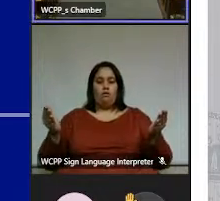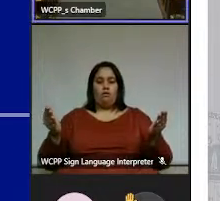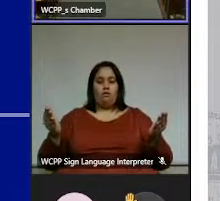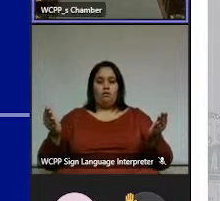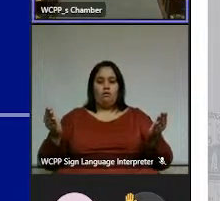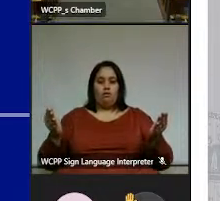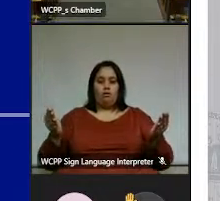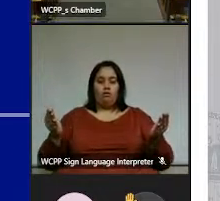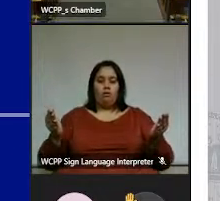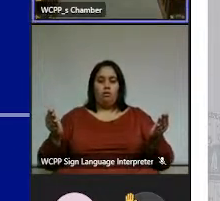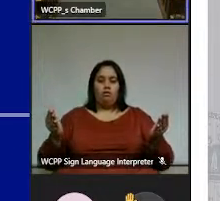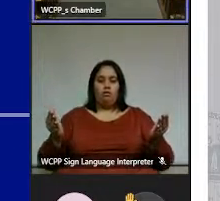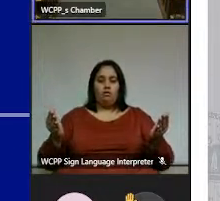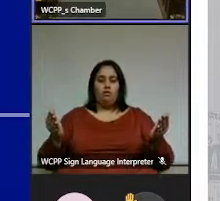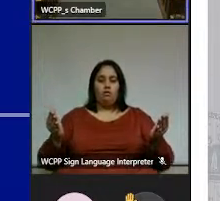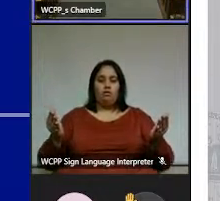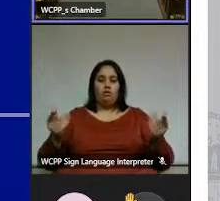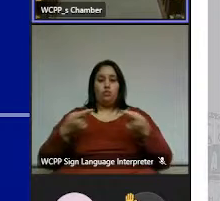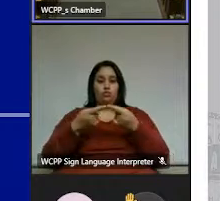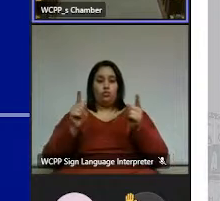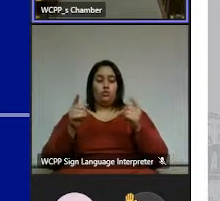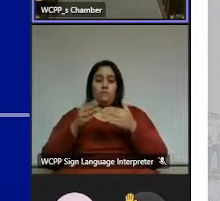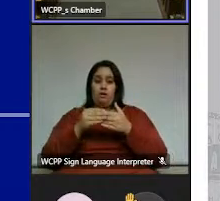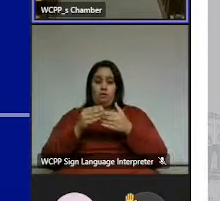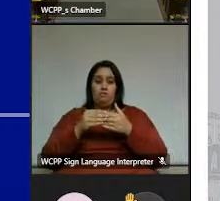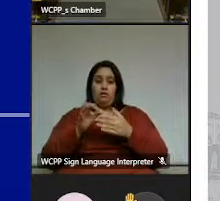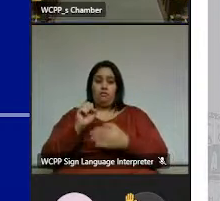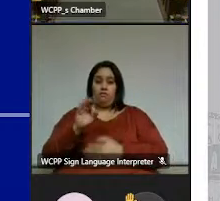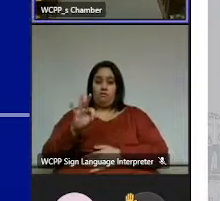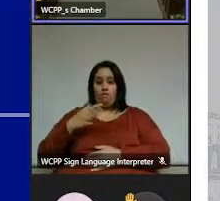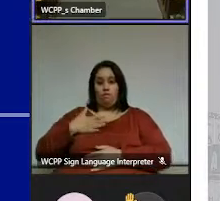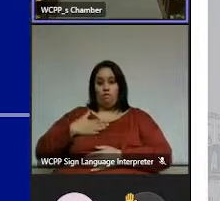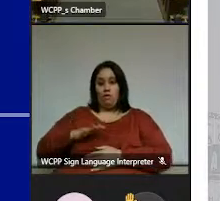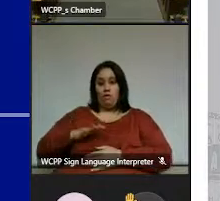for members if they wish to